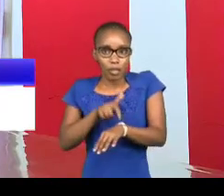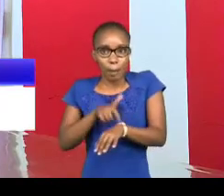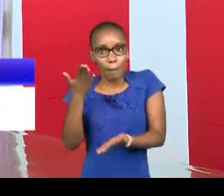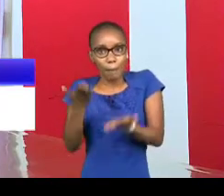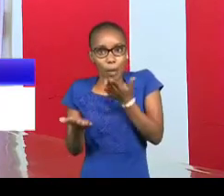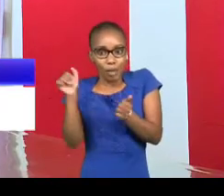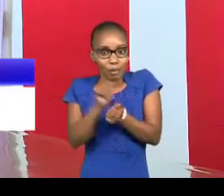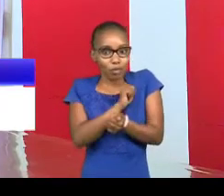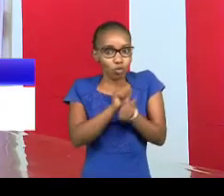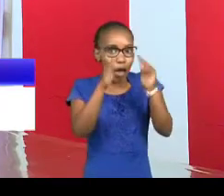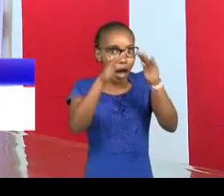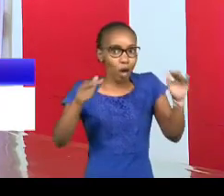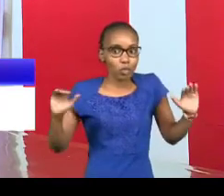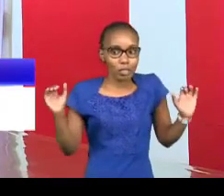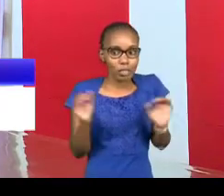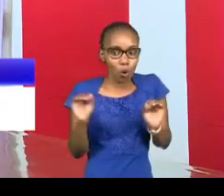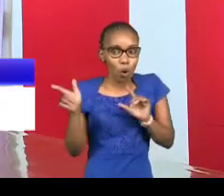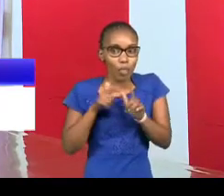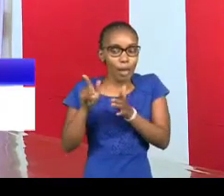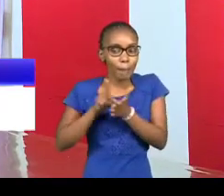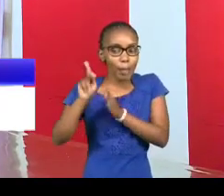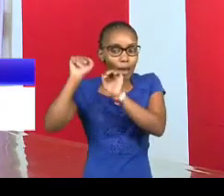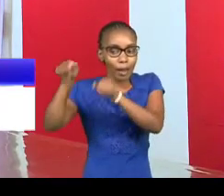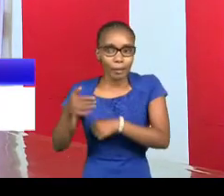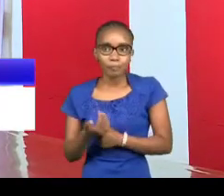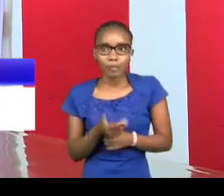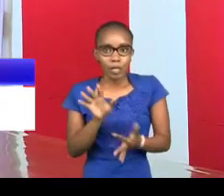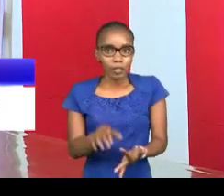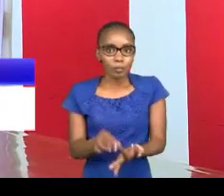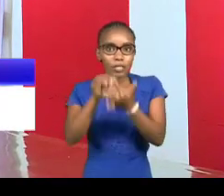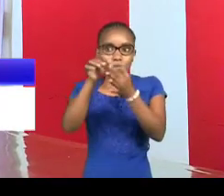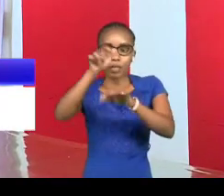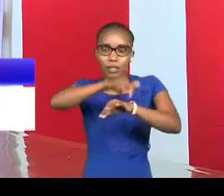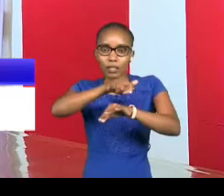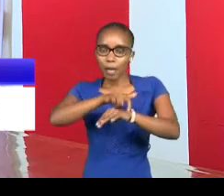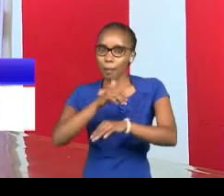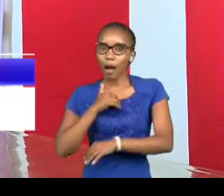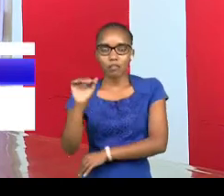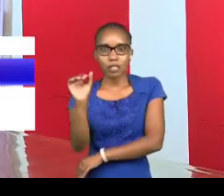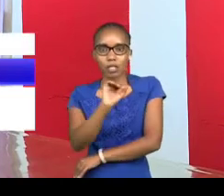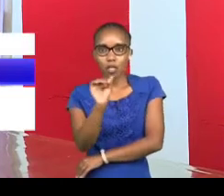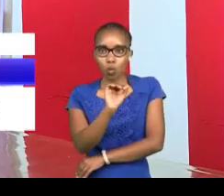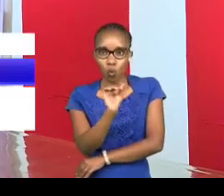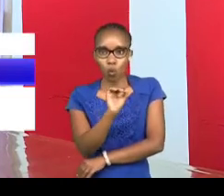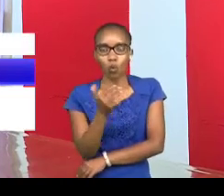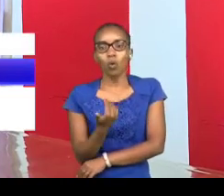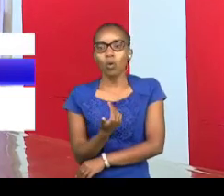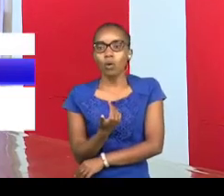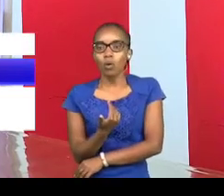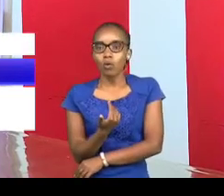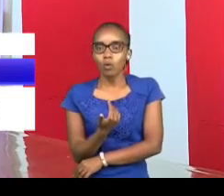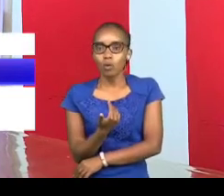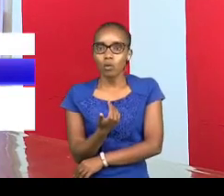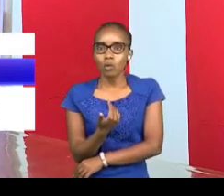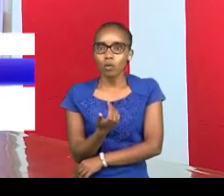done? There's no specific timeline, set timeline within which the deposit should be